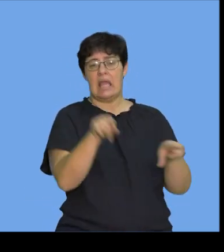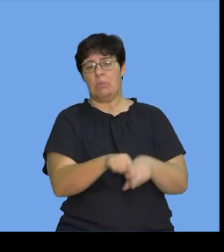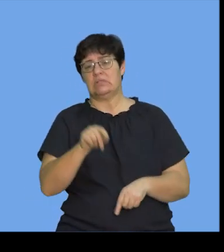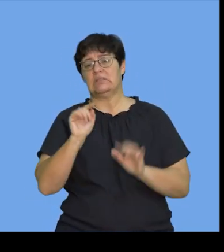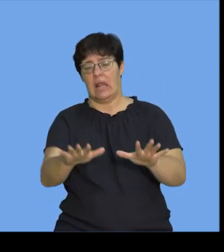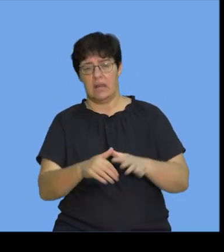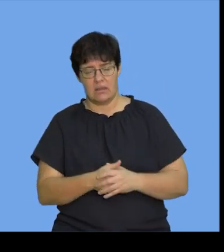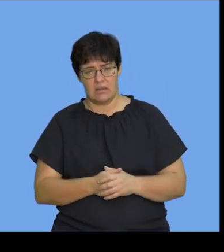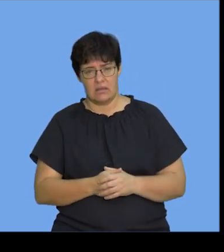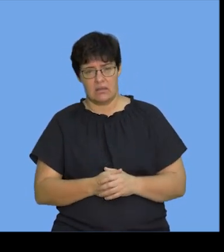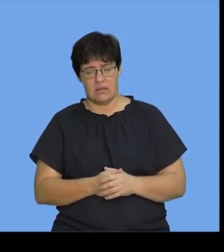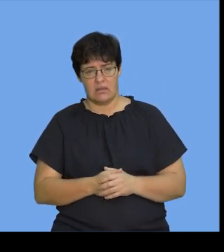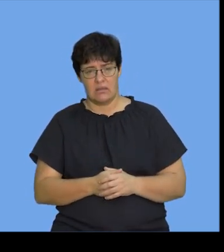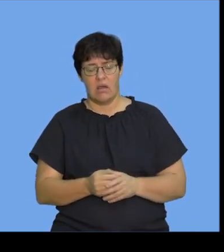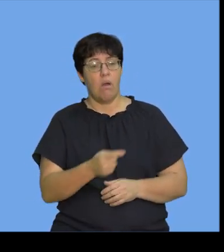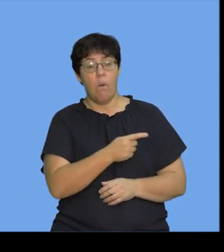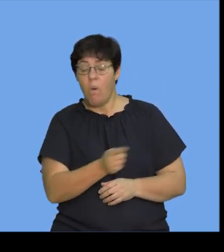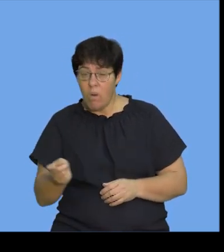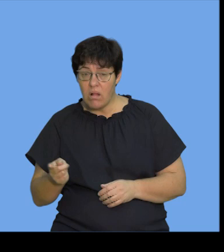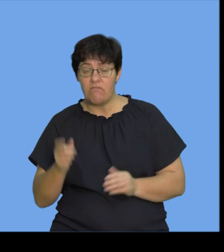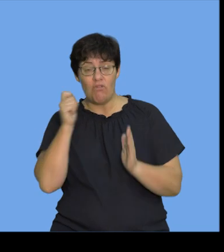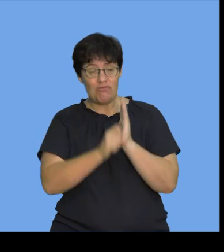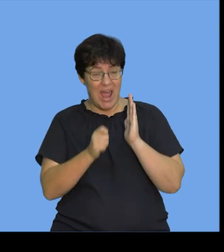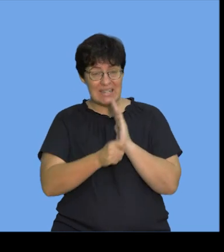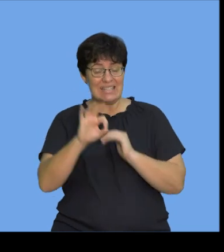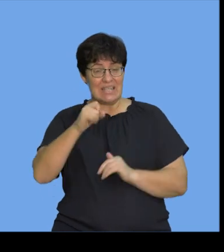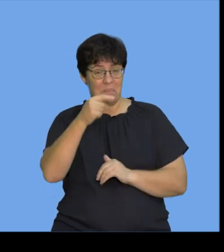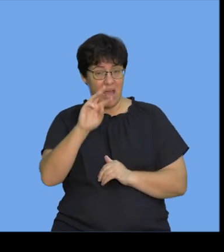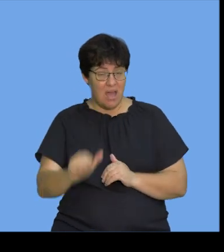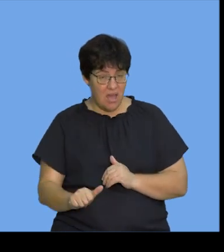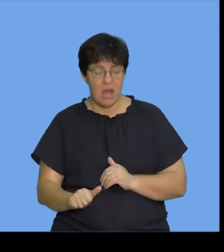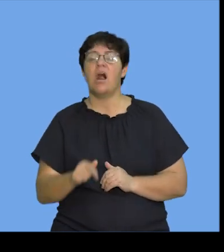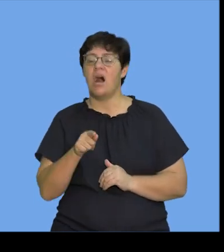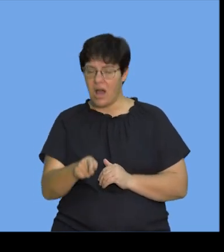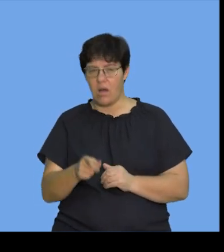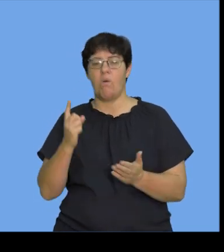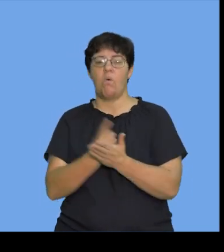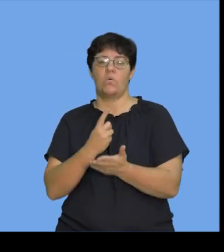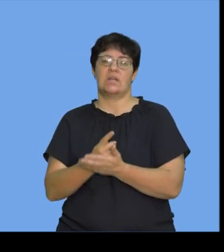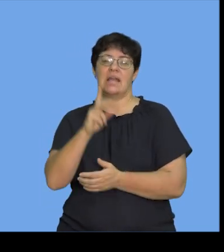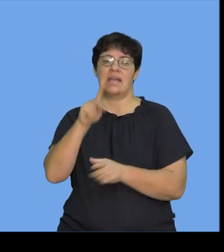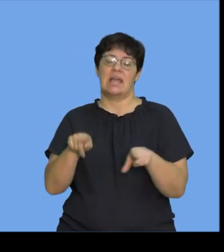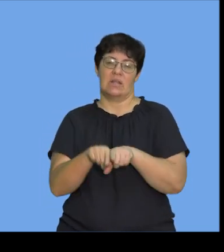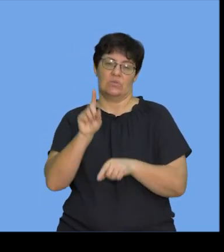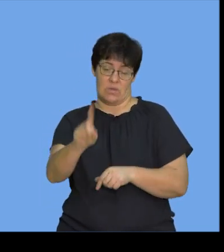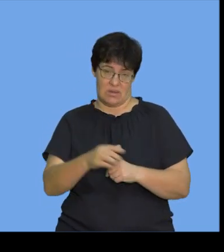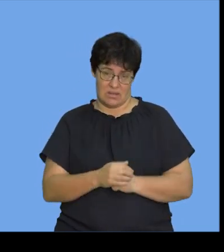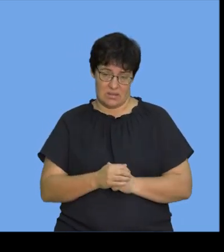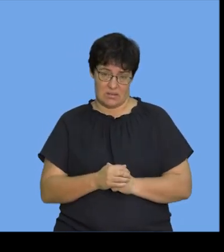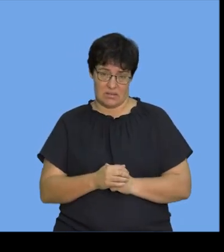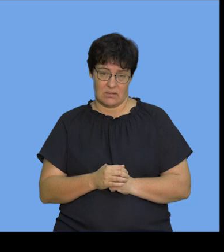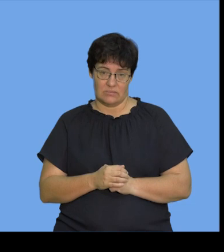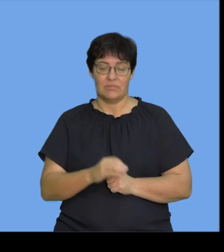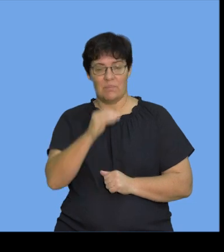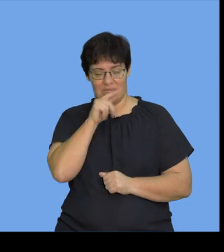So all of us, if we are writing something in sigma notation, we always use k is equals to 1. And then that will make it